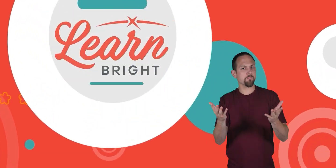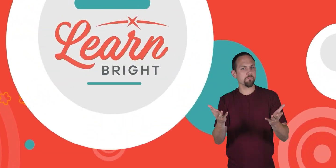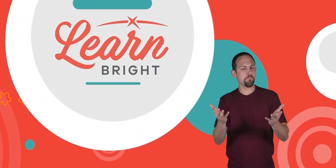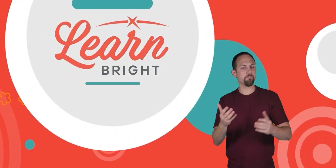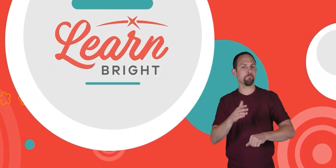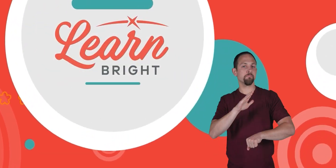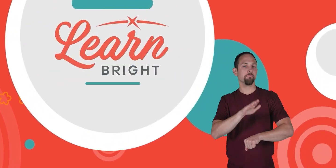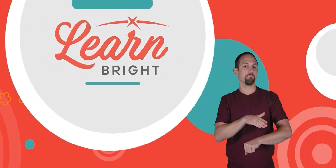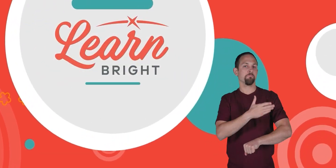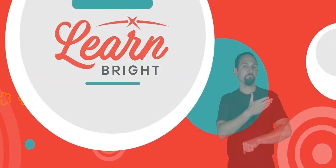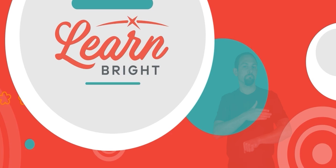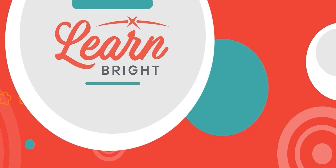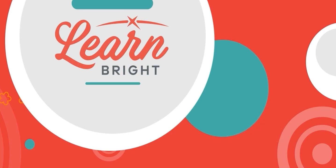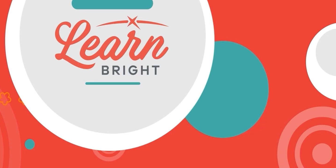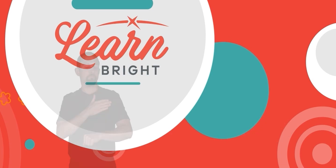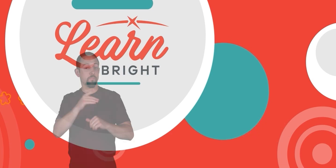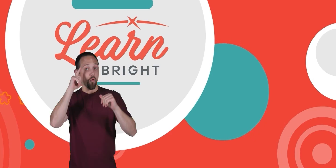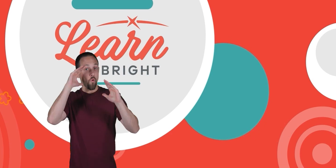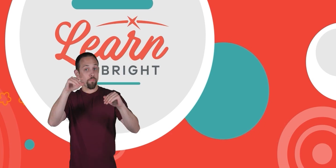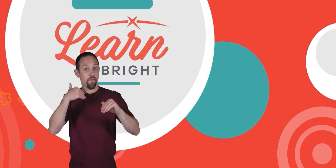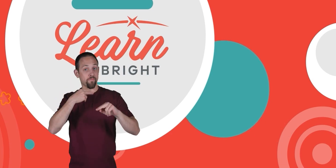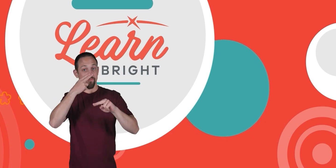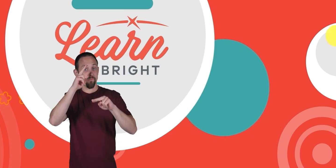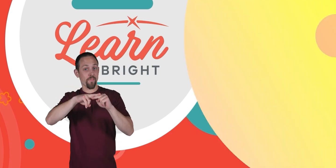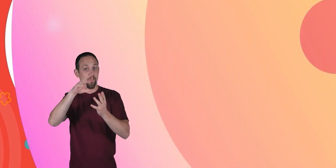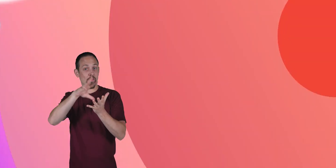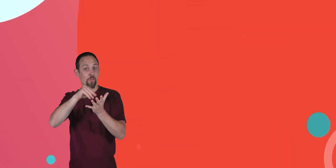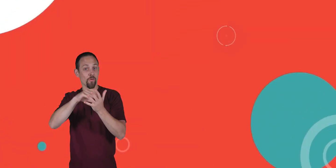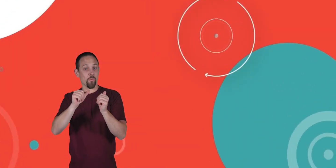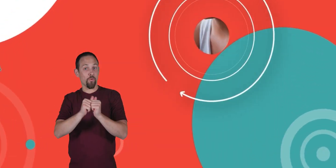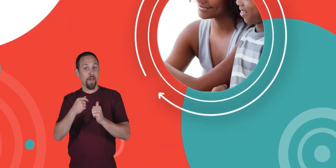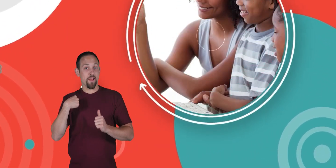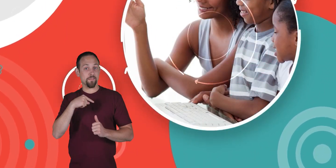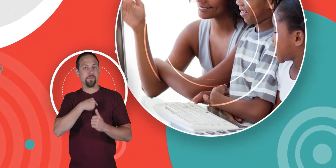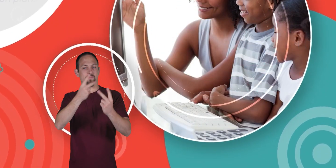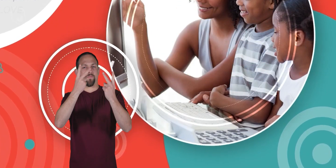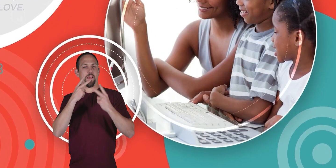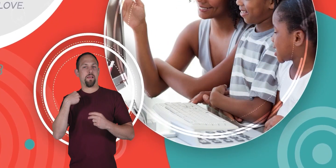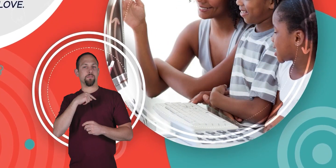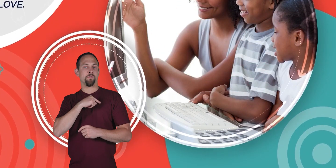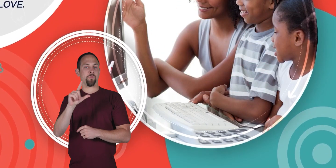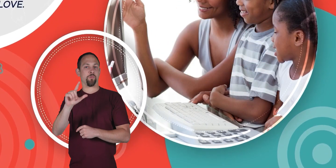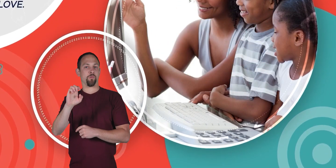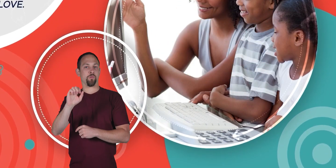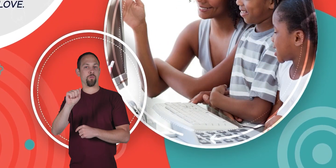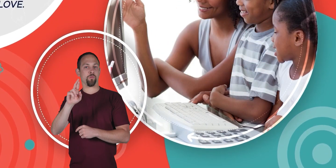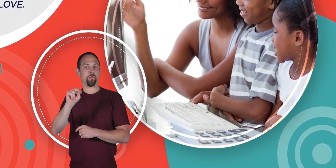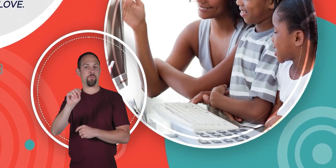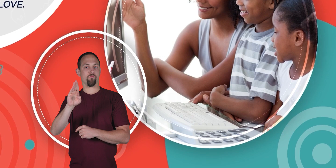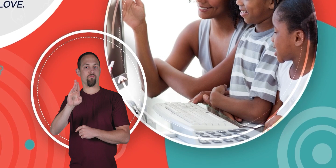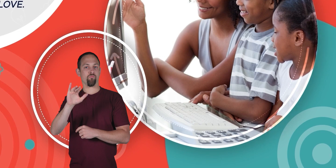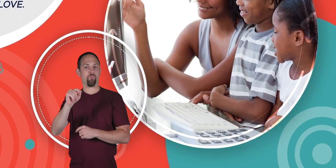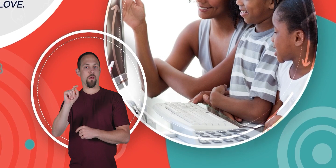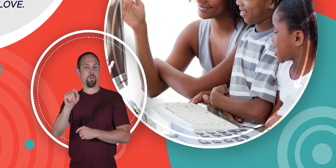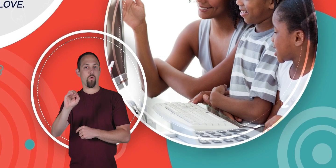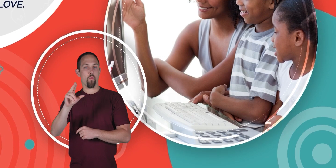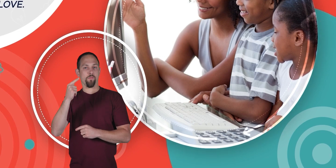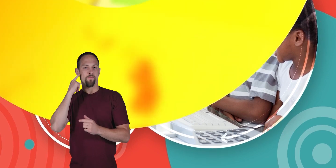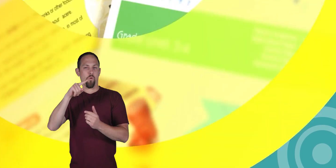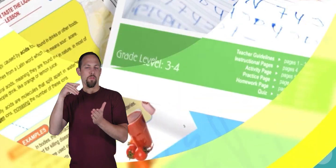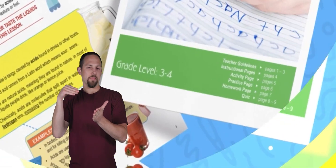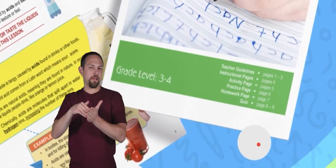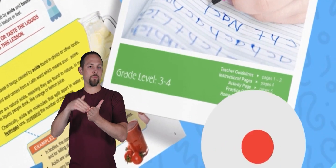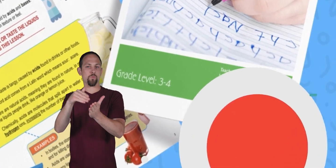the you had fun learning with us visit us at learnbright.org for thousands of free